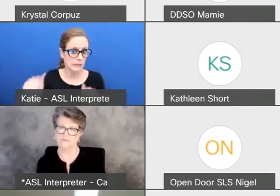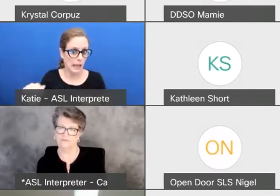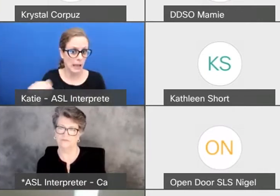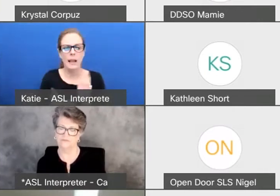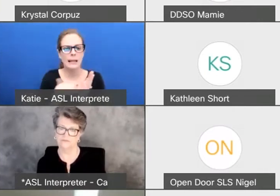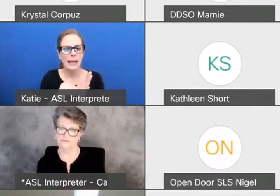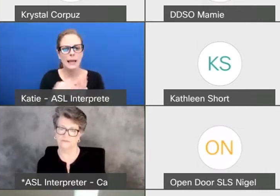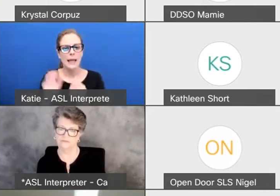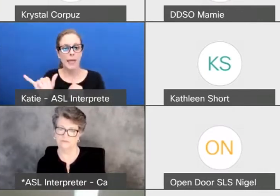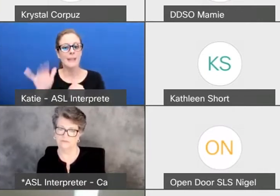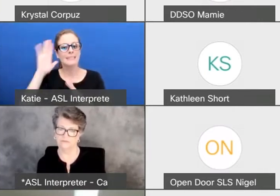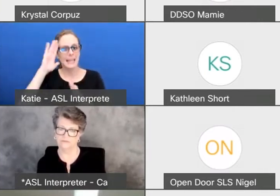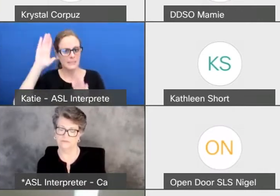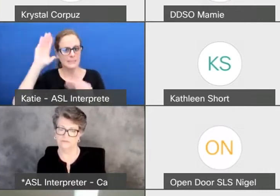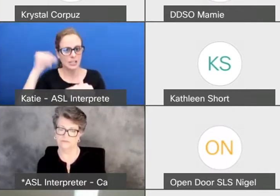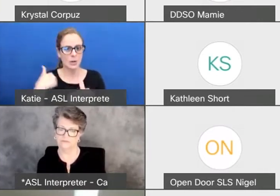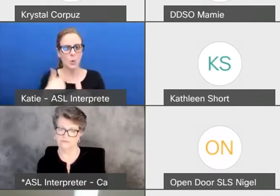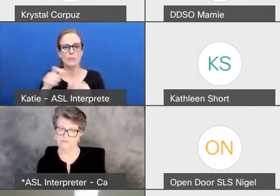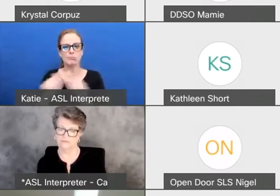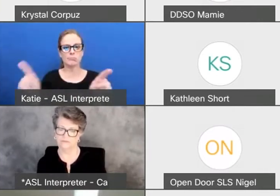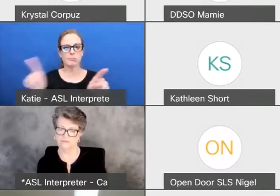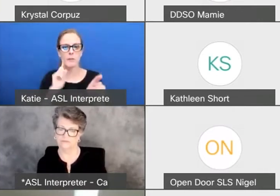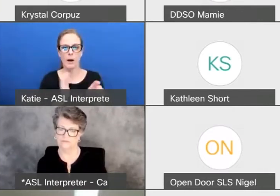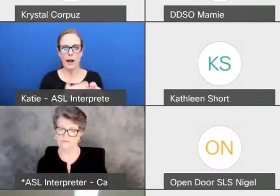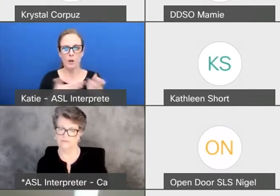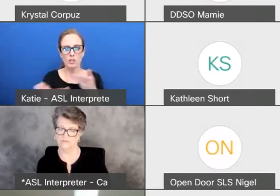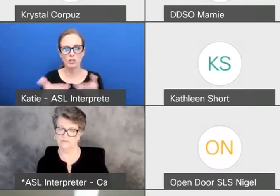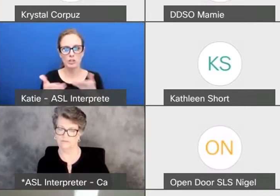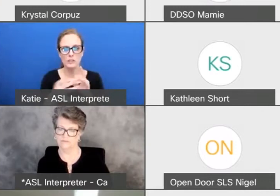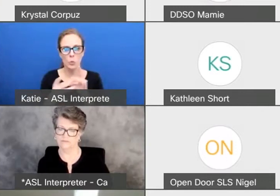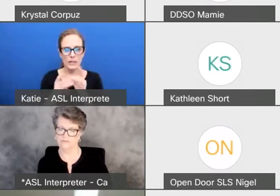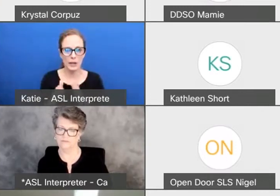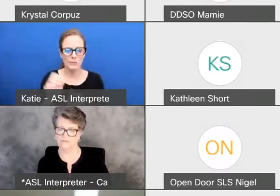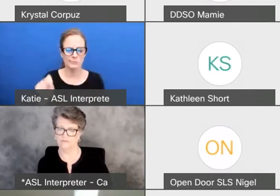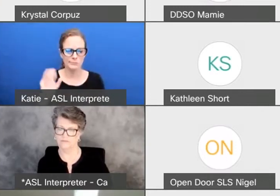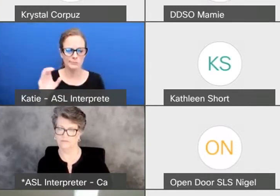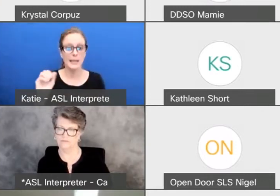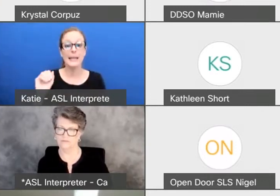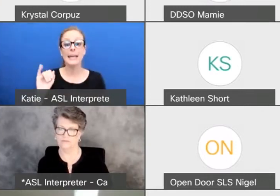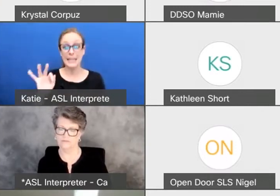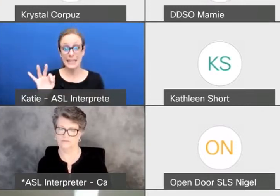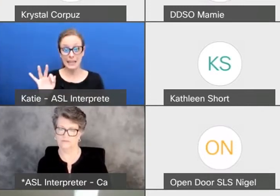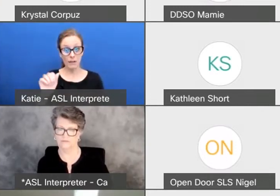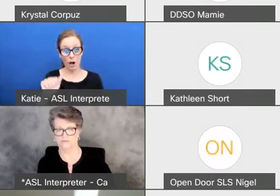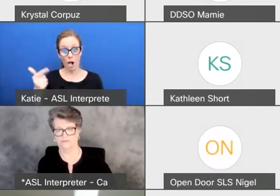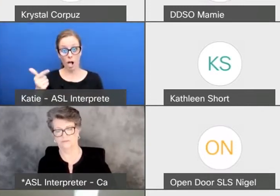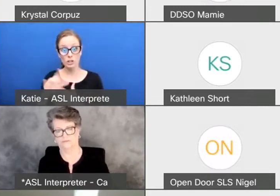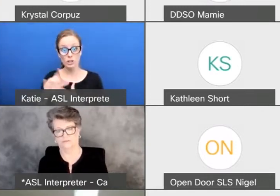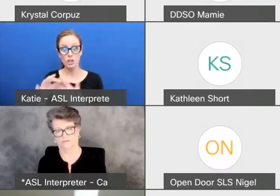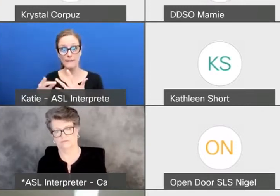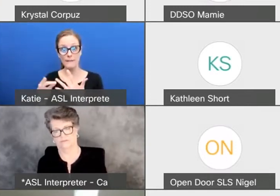the expectation that we put up for our service coordinators, is that, you know, if the alternative services are just continuing the way they